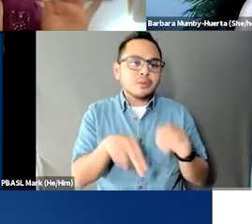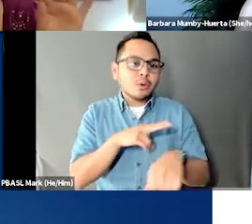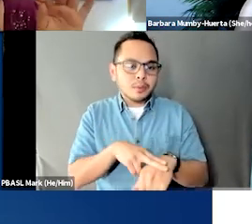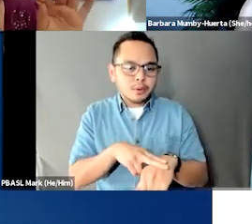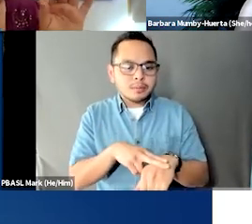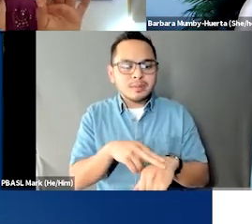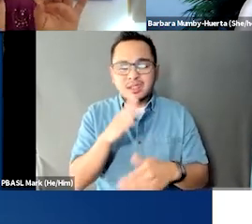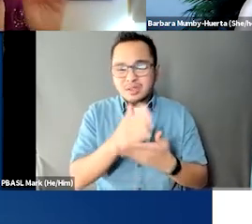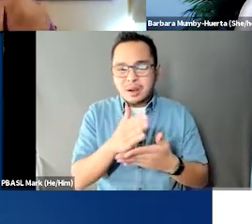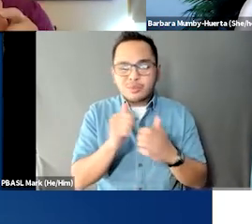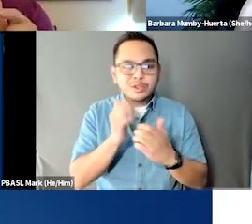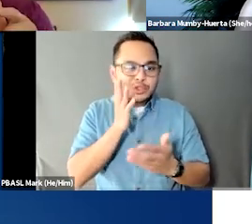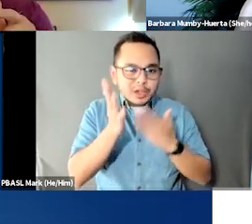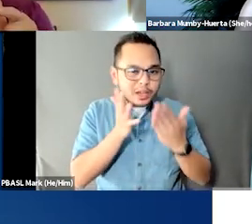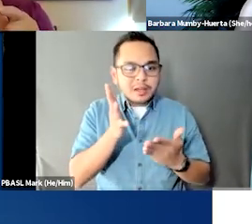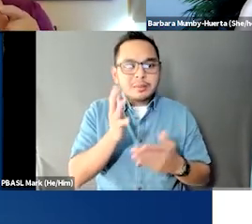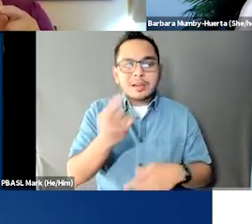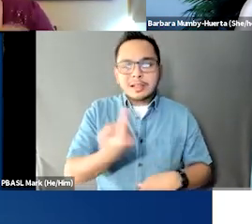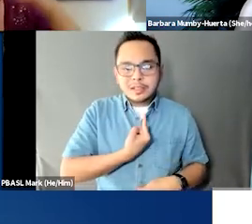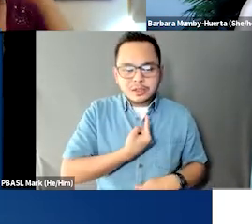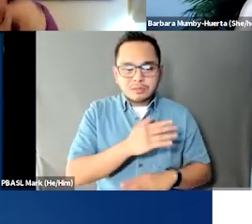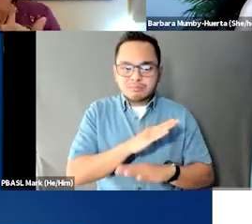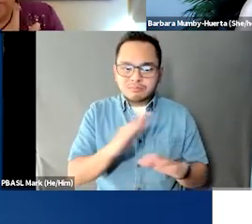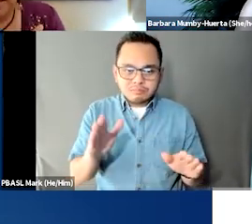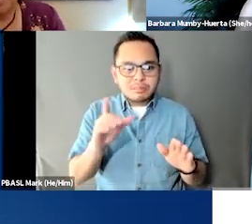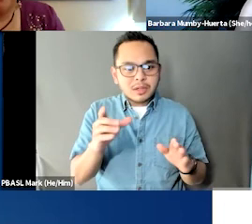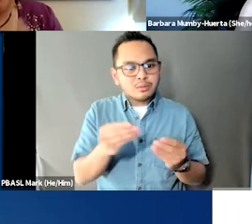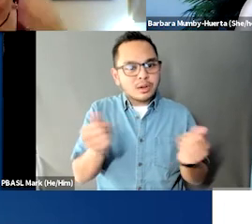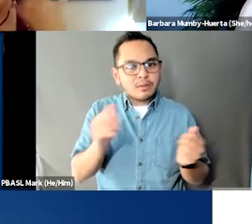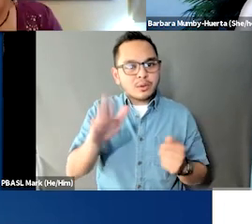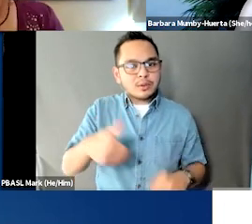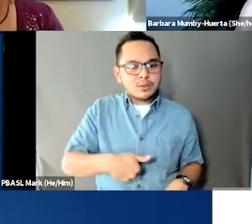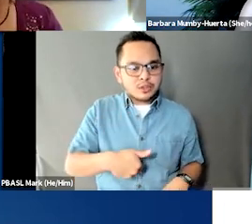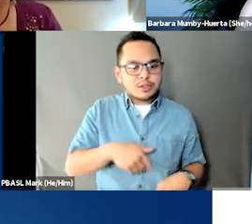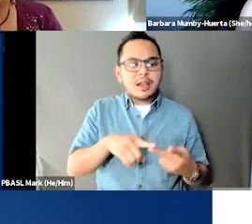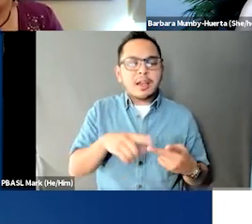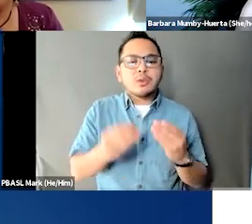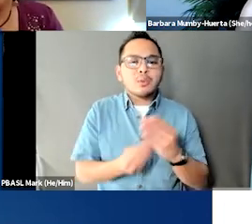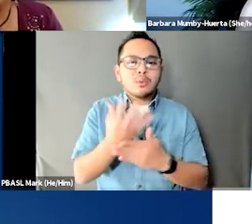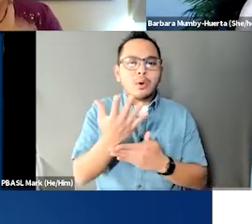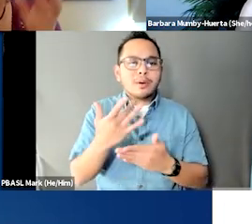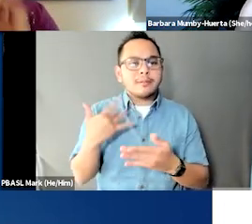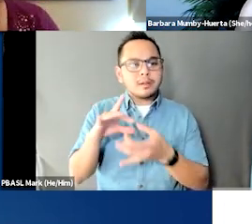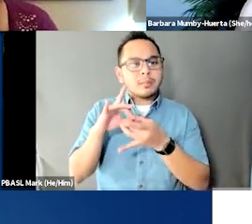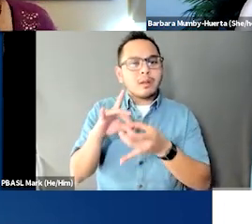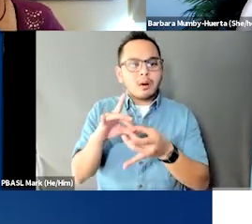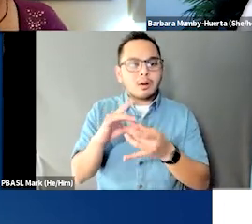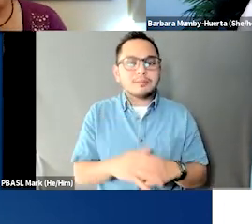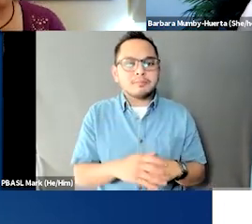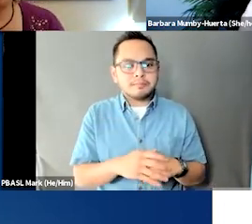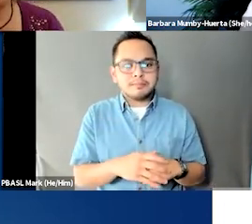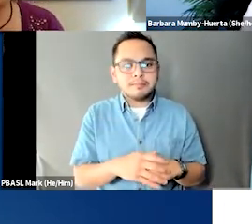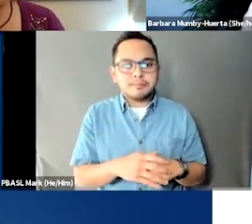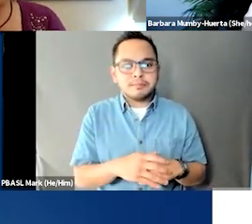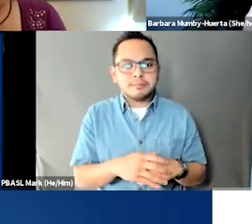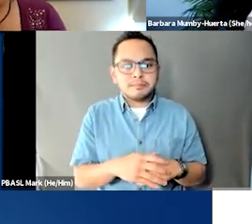and isolation around it. Again, recover intuition, and then grow that sense of belonging, that you belong at the table. Next slide.